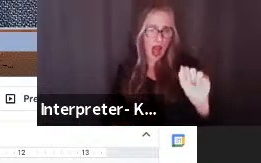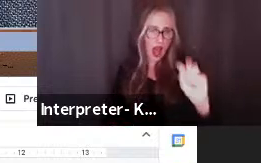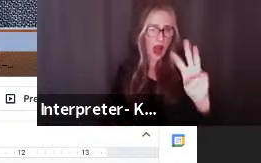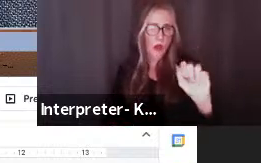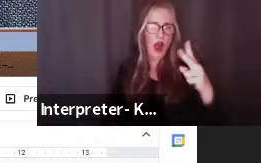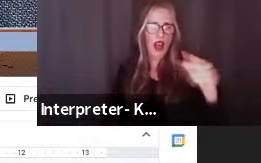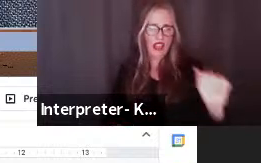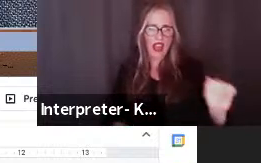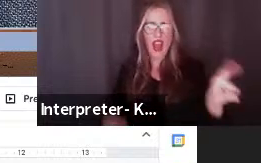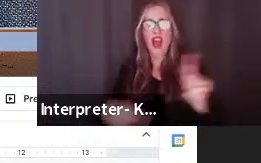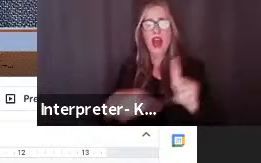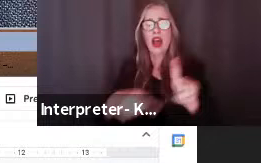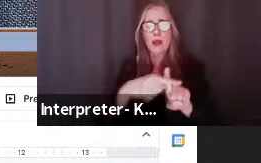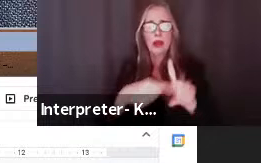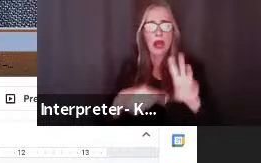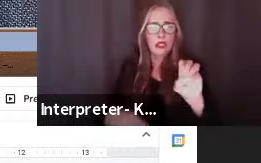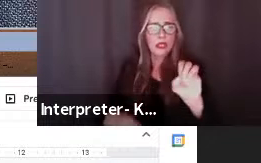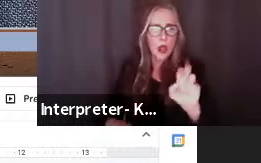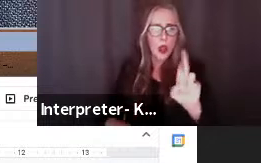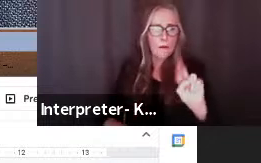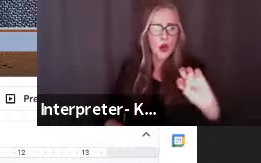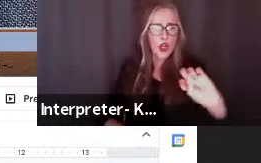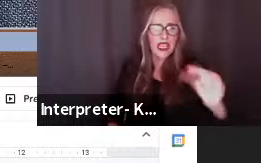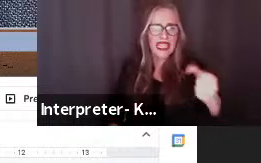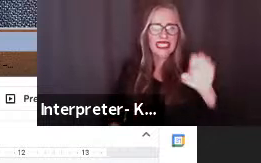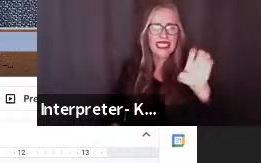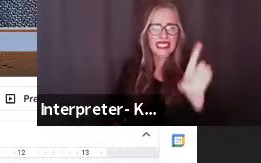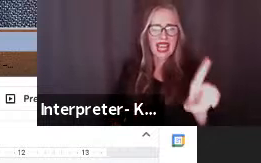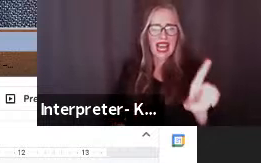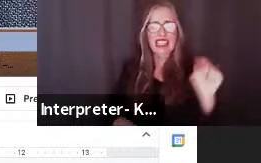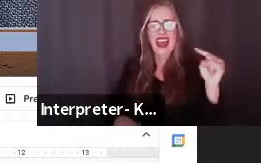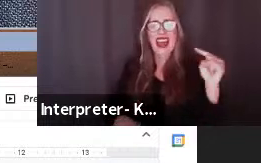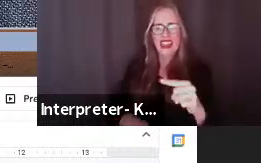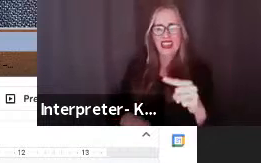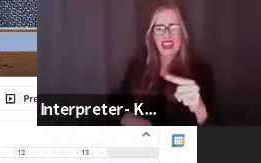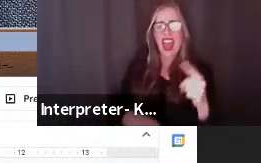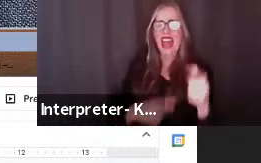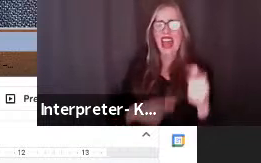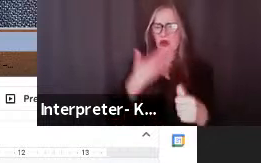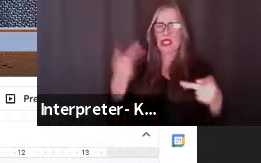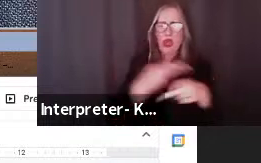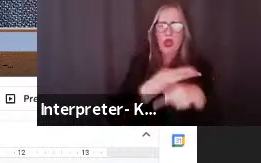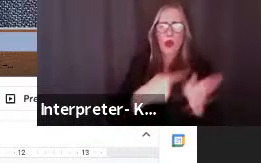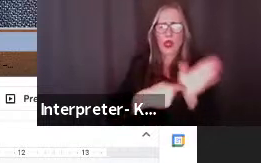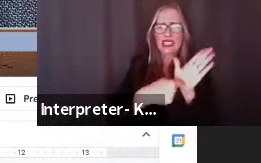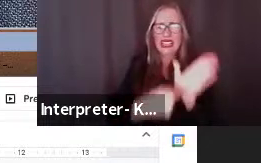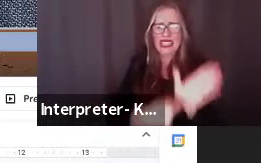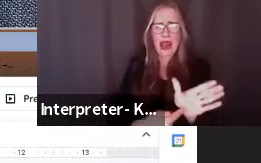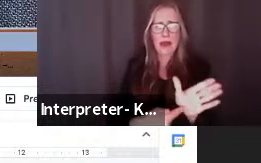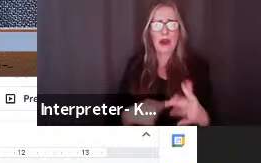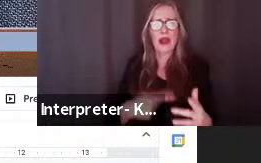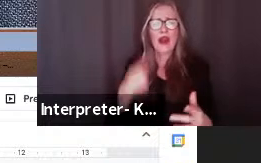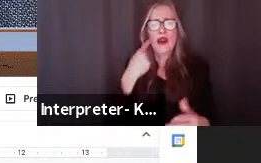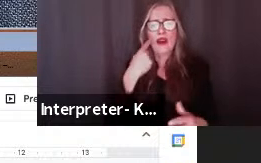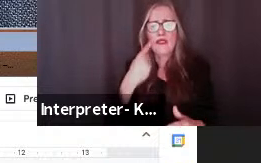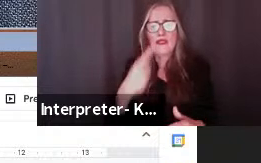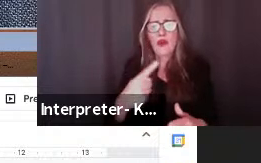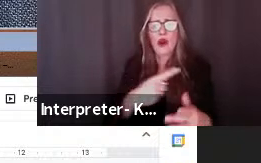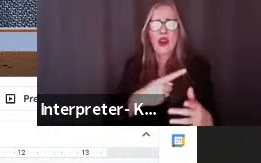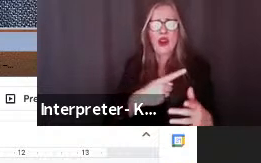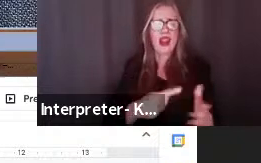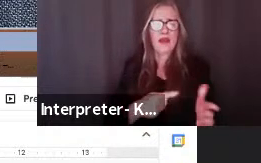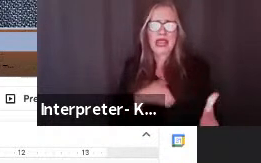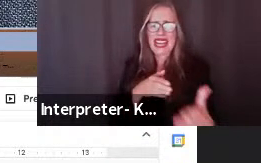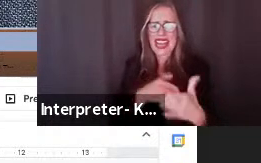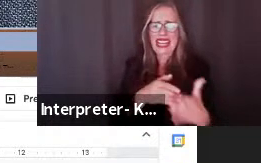the racialization of the eugenics zeitgeist to the right is an image of a sort of scary black and white picture of an institution and